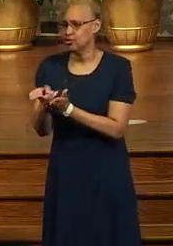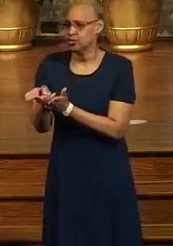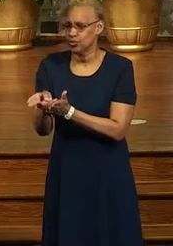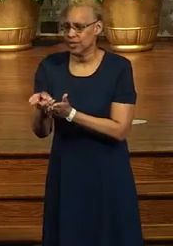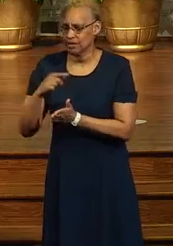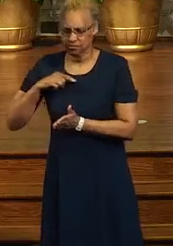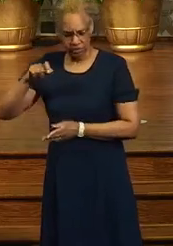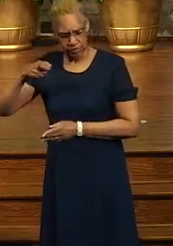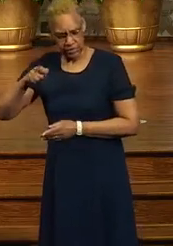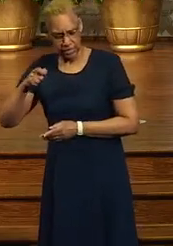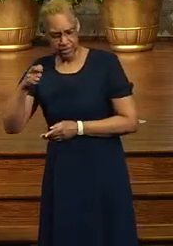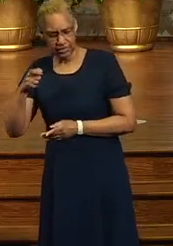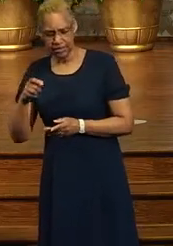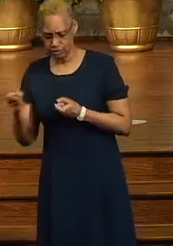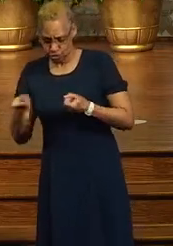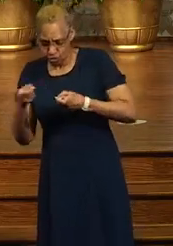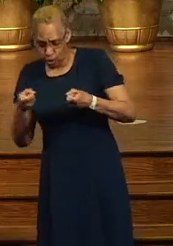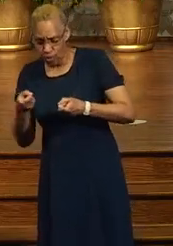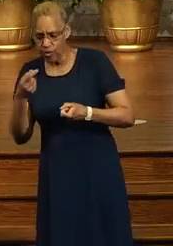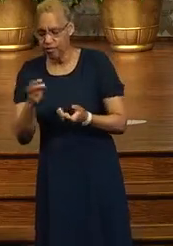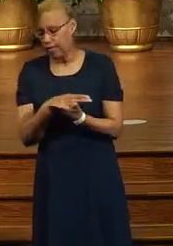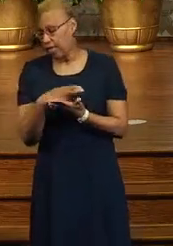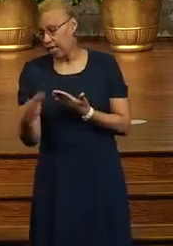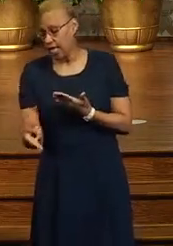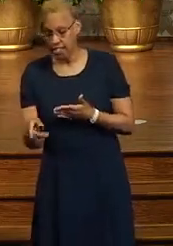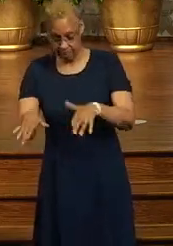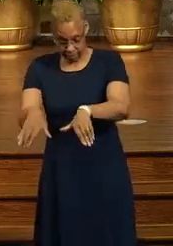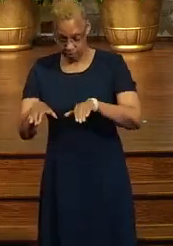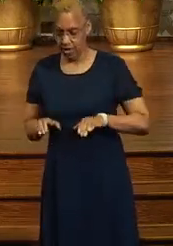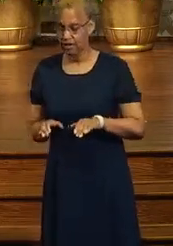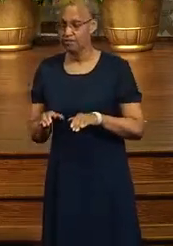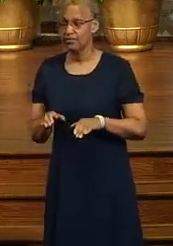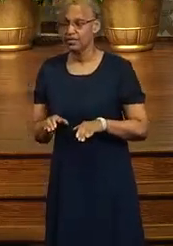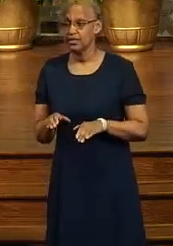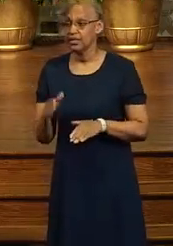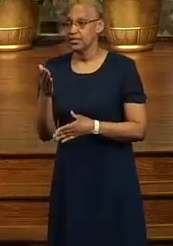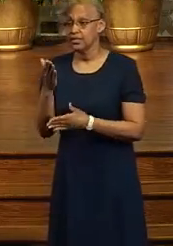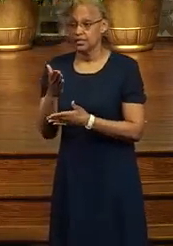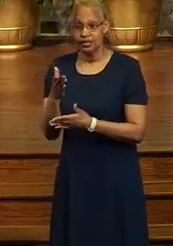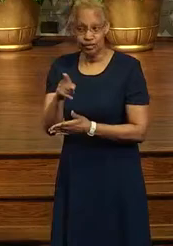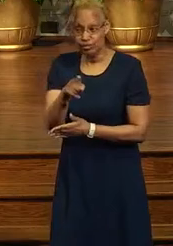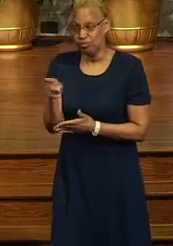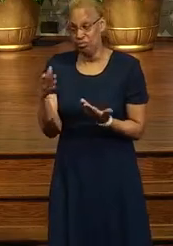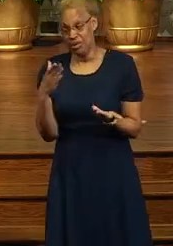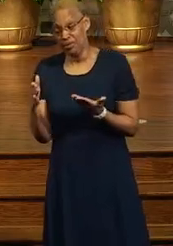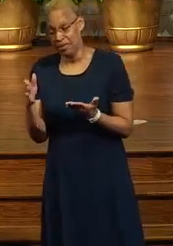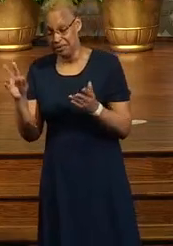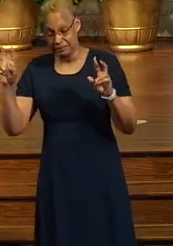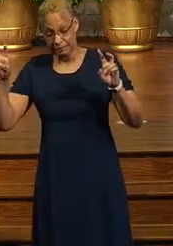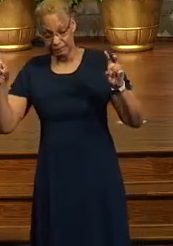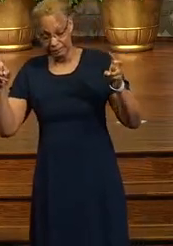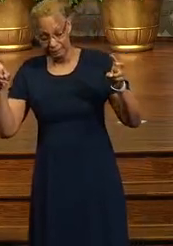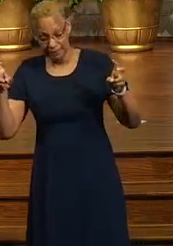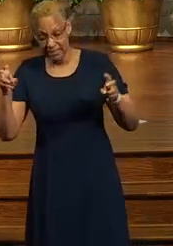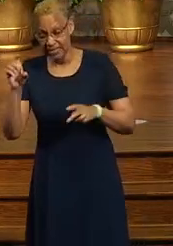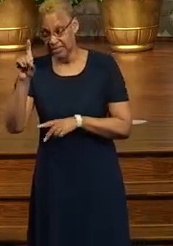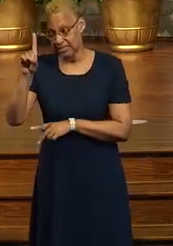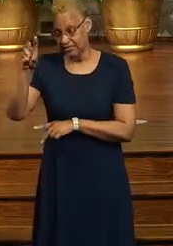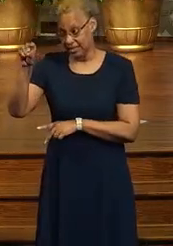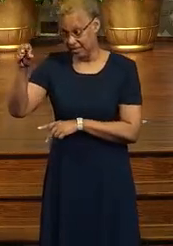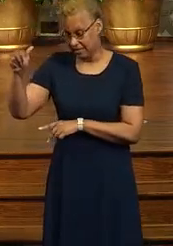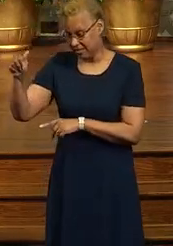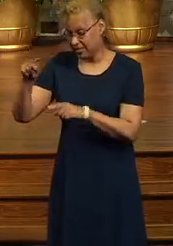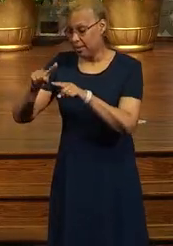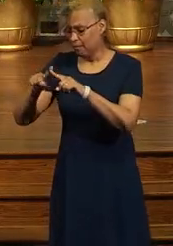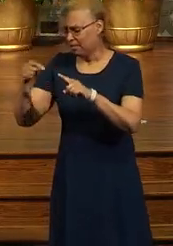the keys to hell and death. You may have the title, Seventh-day Adventist. Oh, but I've got the testimony. God